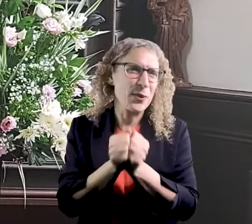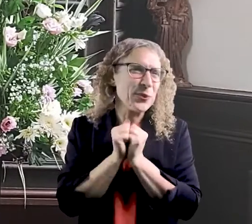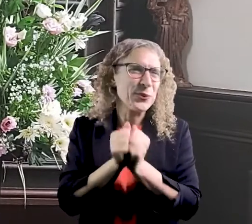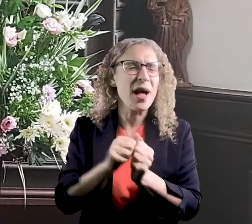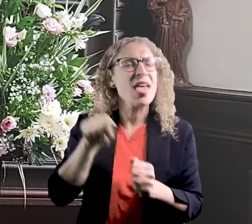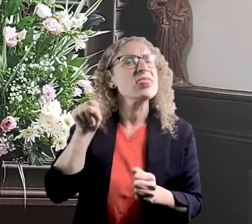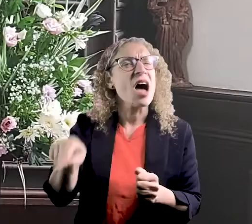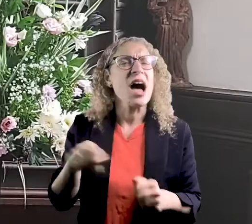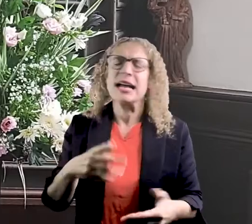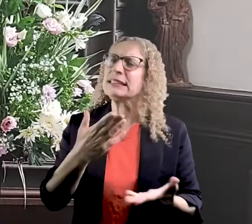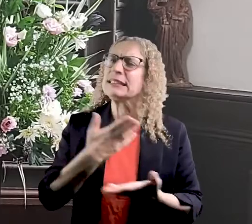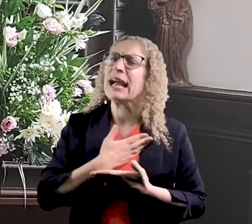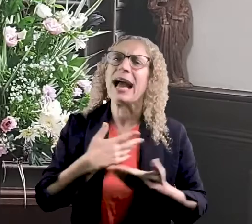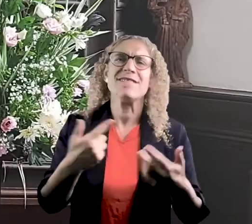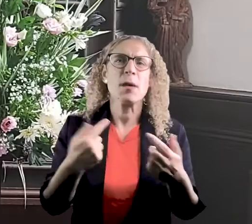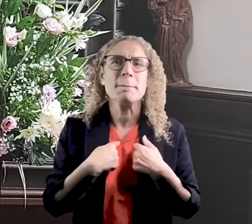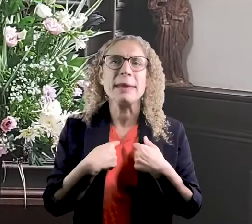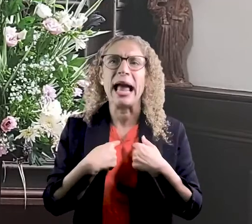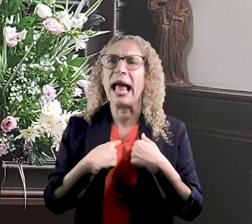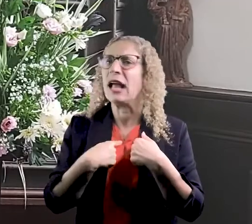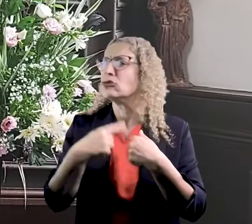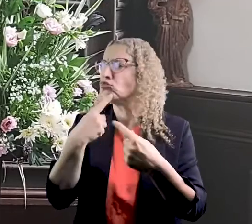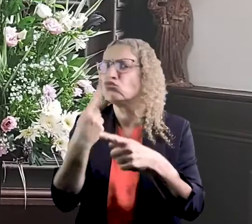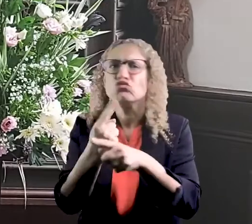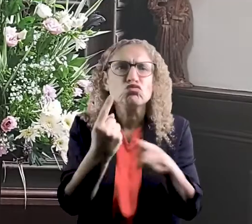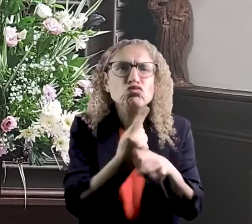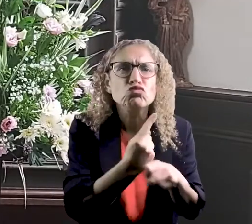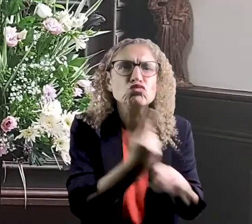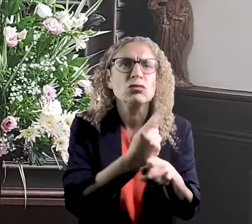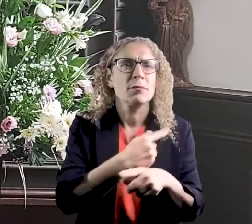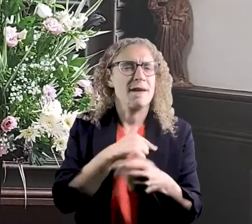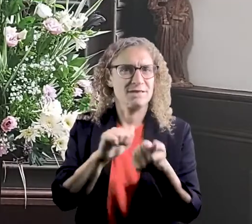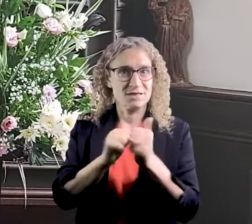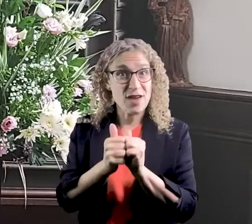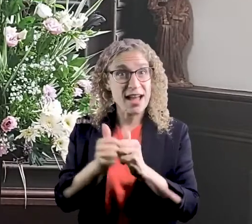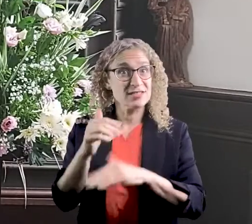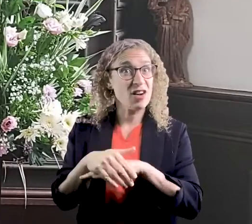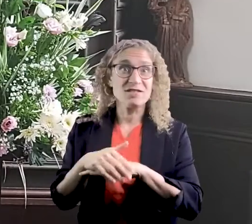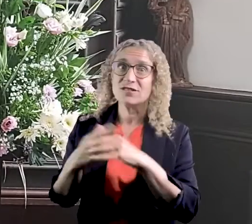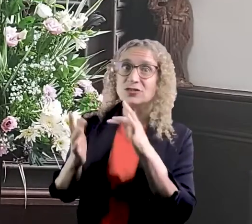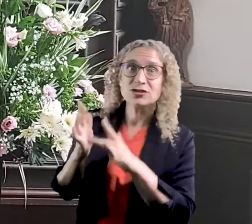gave me the freedom to witness to my friends,